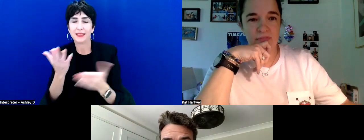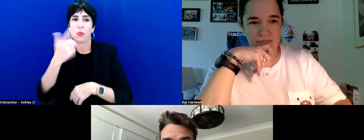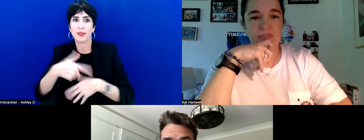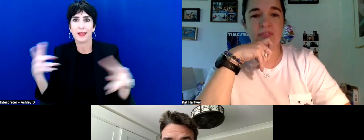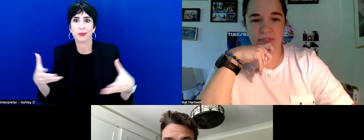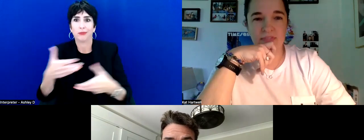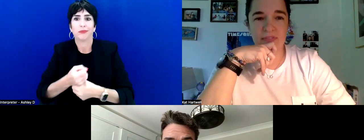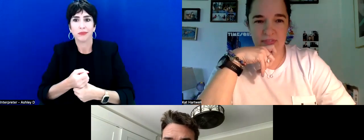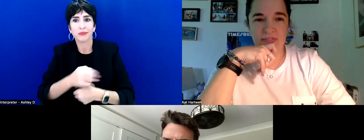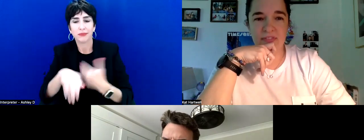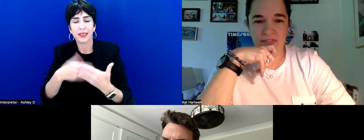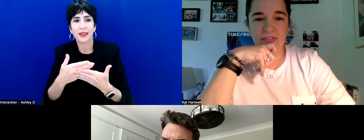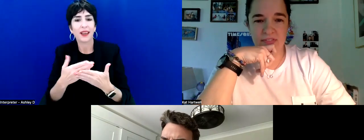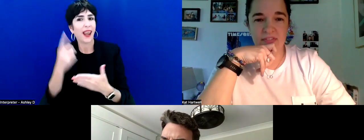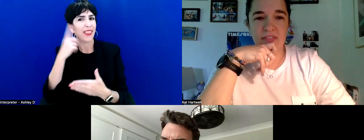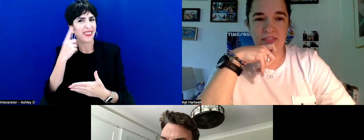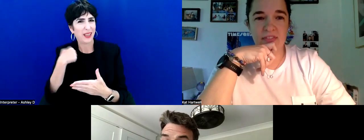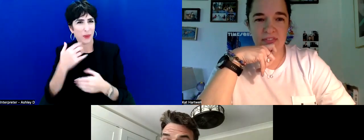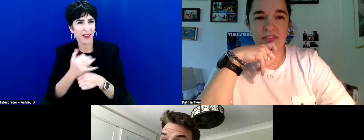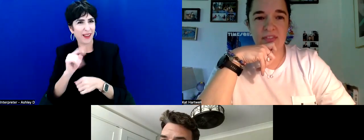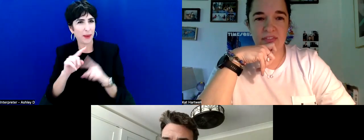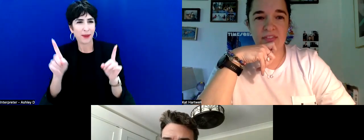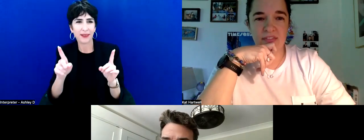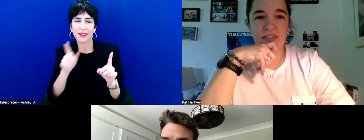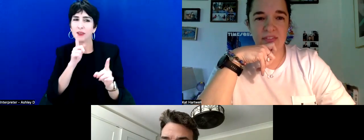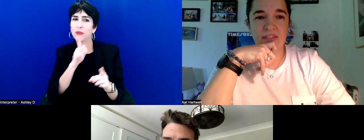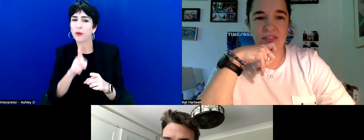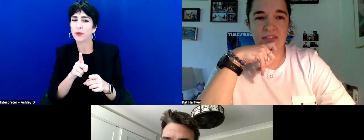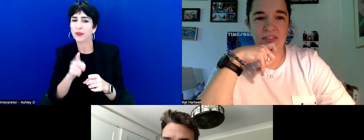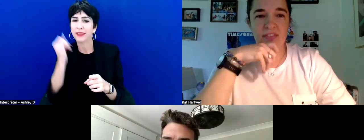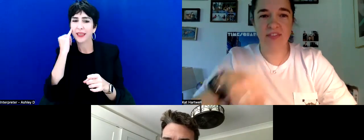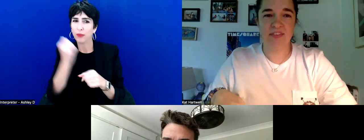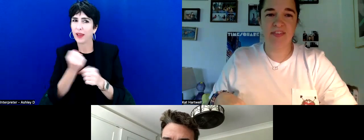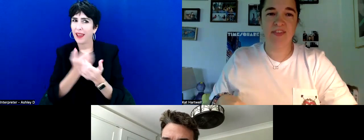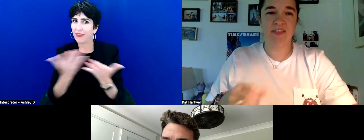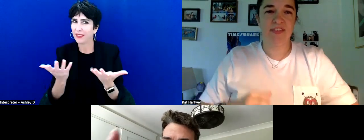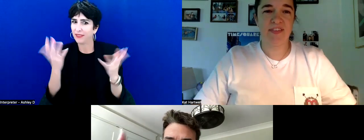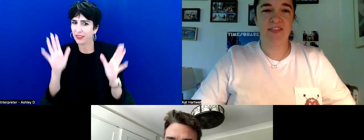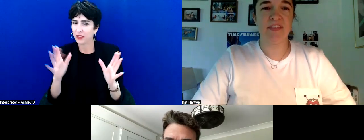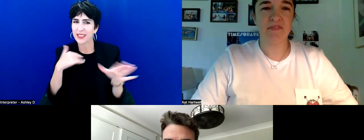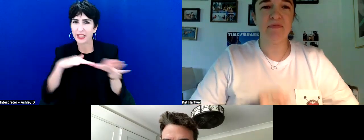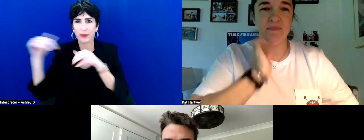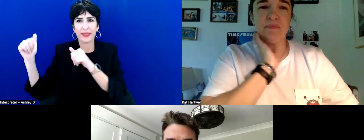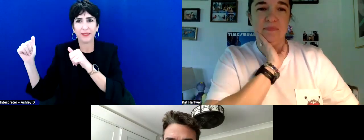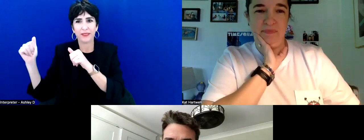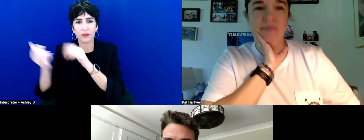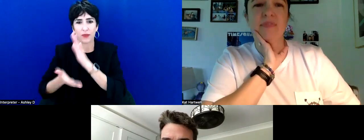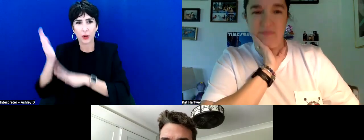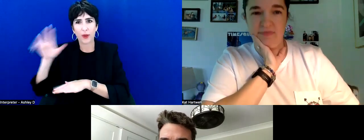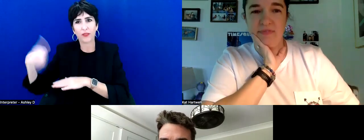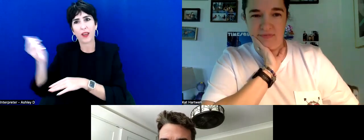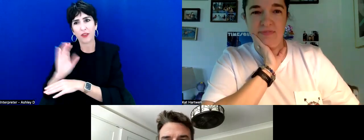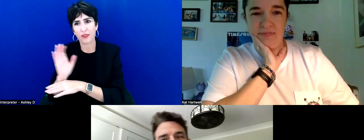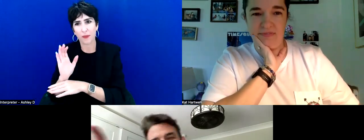done. And I think we got it, but I don't know if we ended up getting everything because I had to leave right away for another